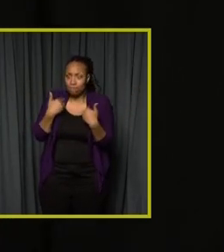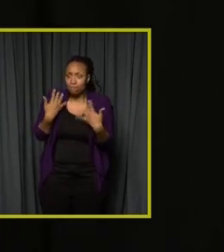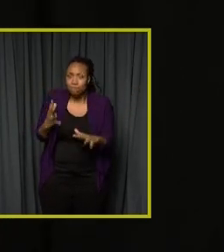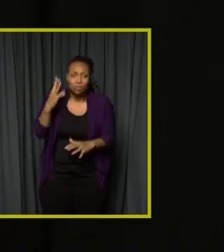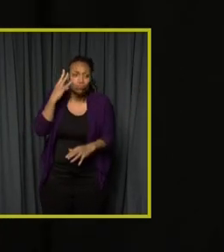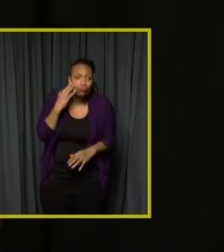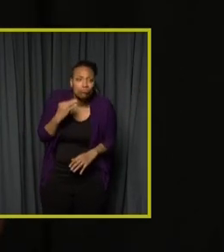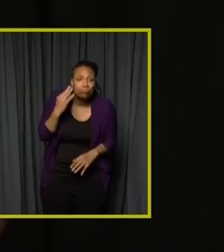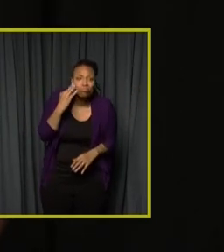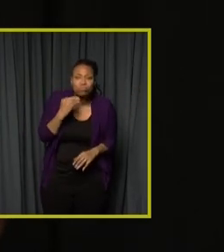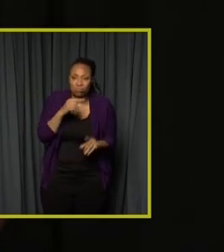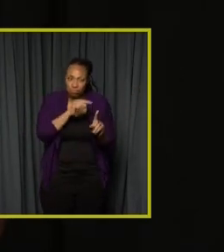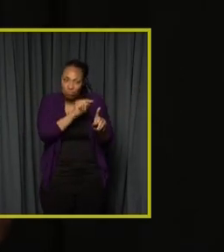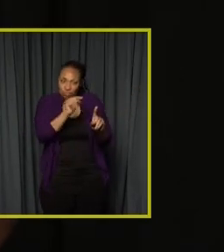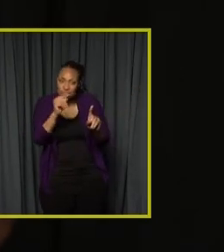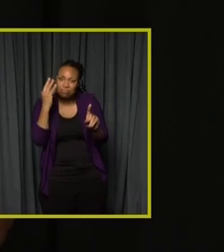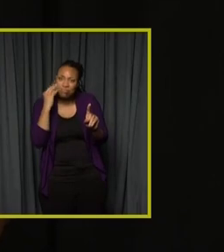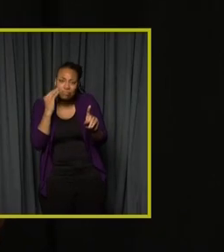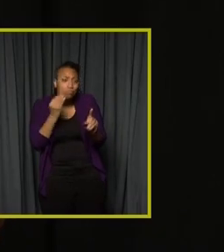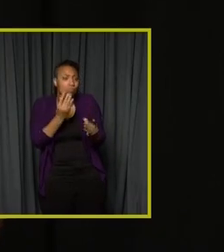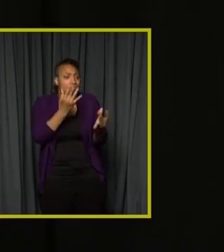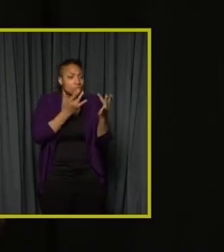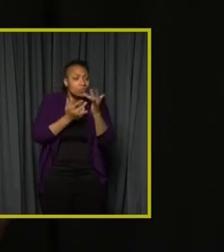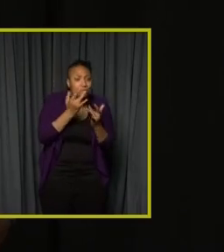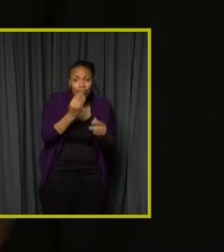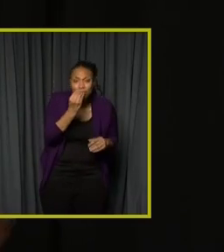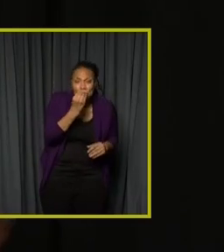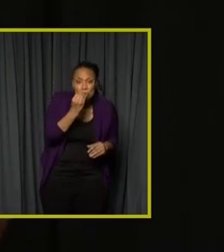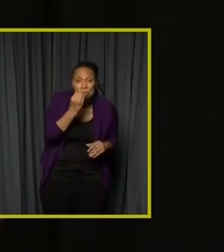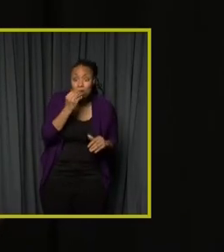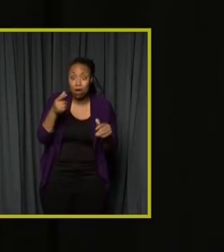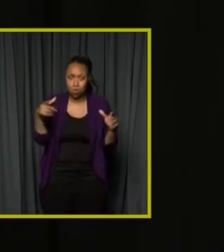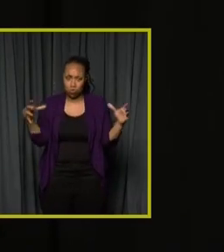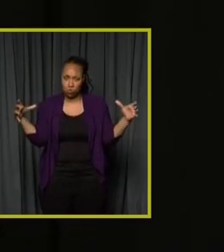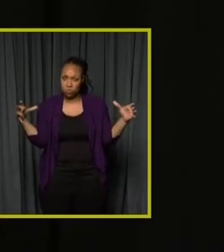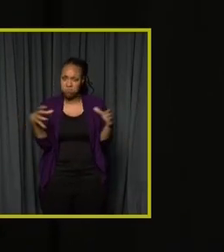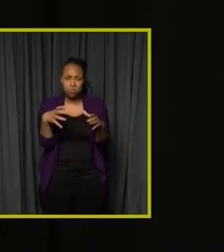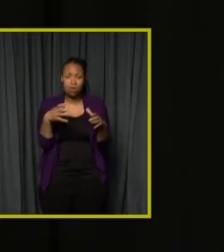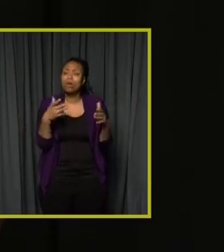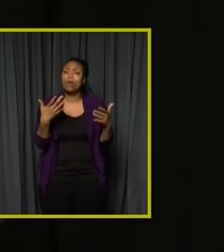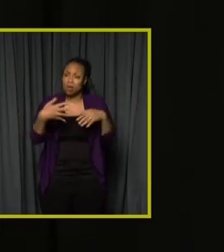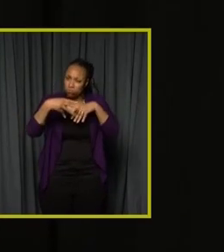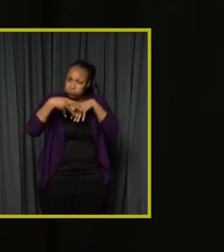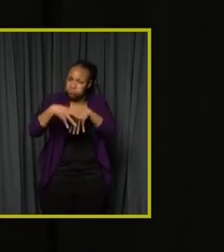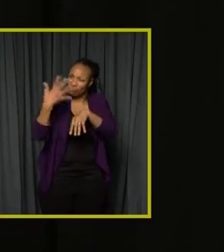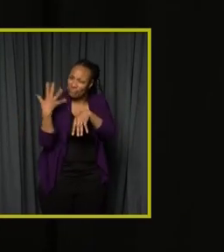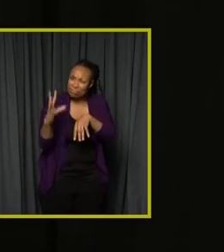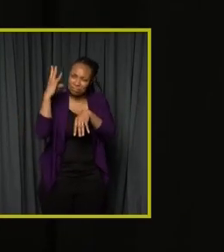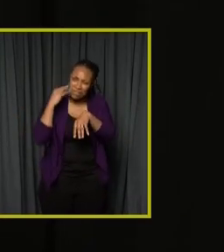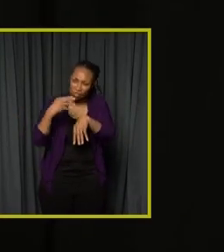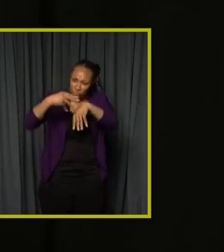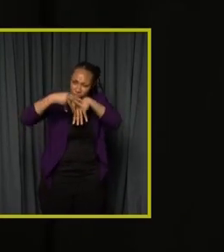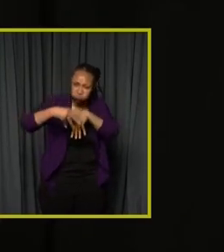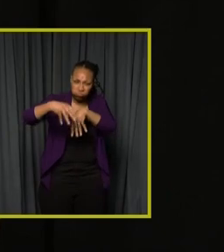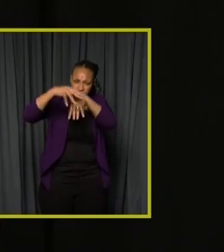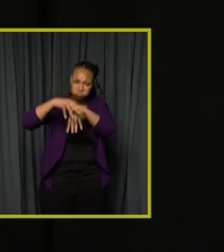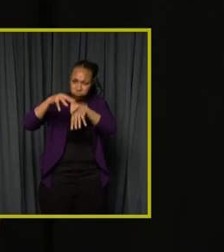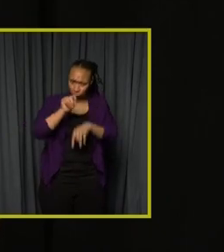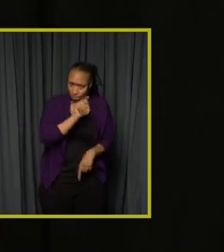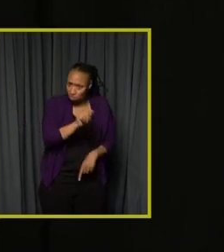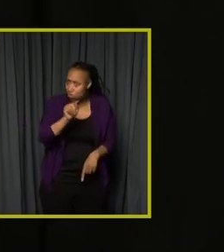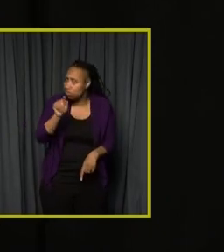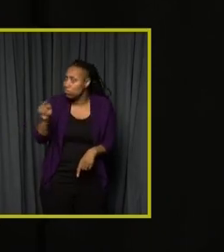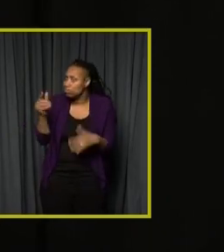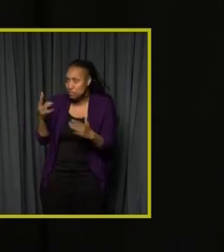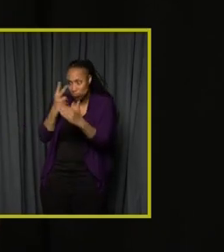and shout and march and protest on city streets. Prophets among the